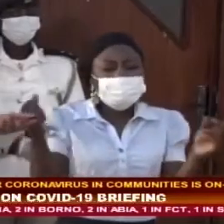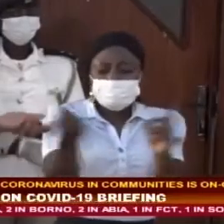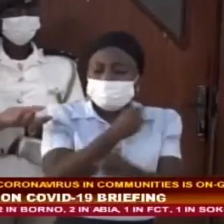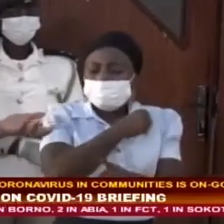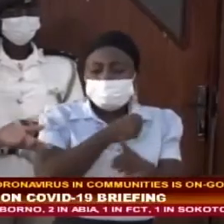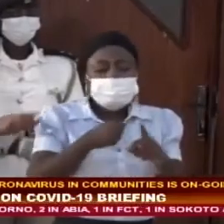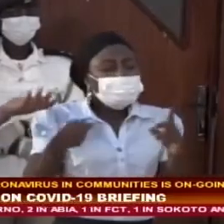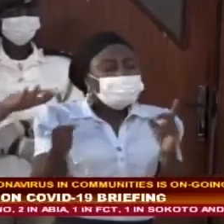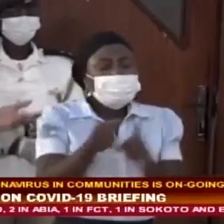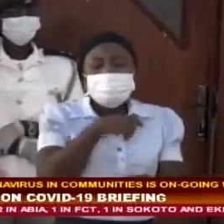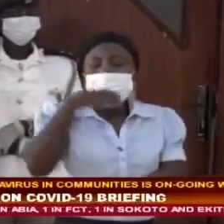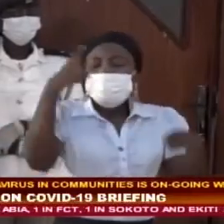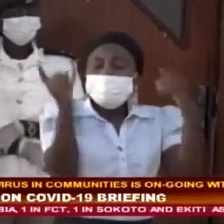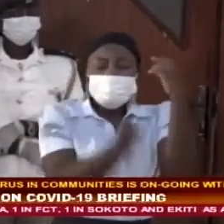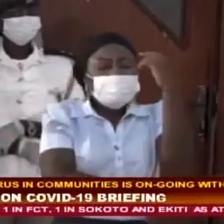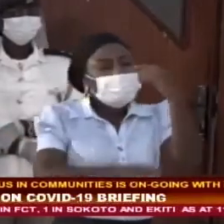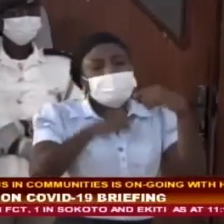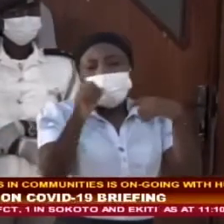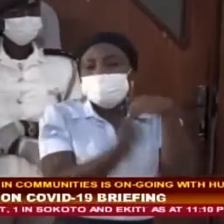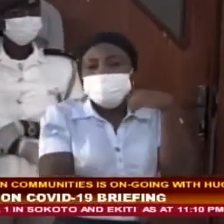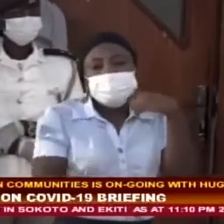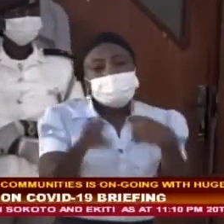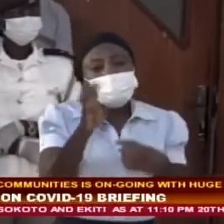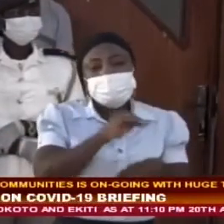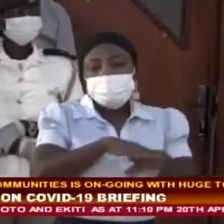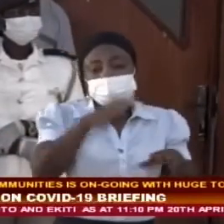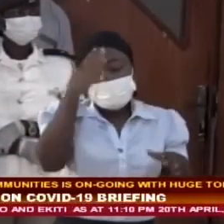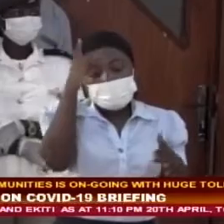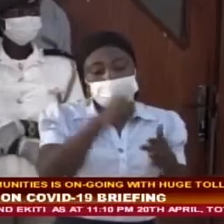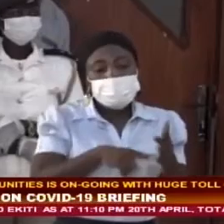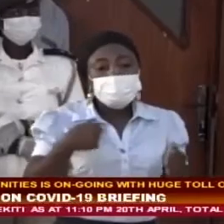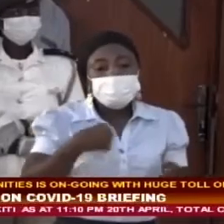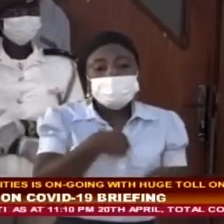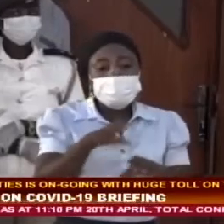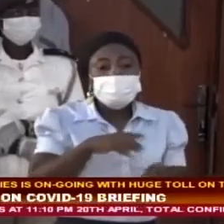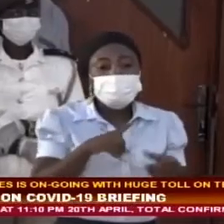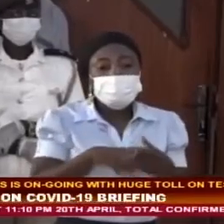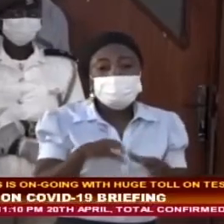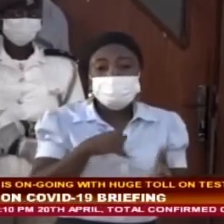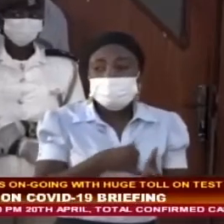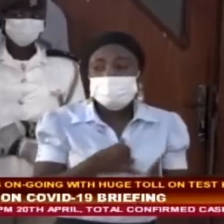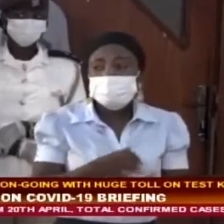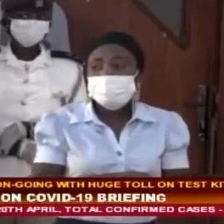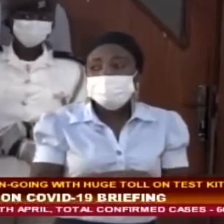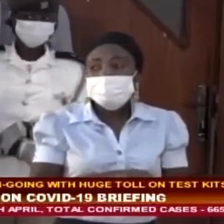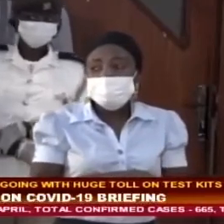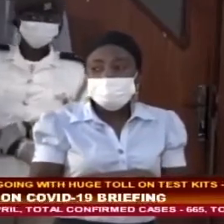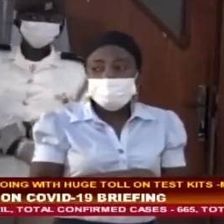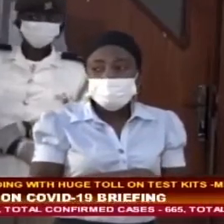if what the task force can do to ensure that their monies are paid.